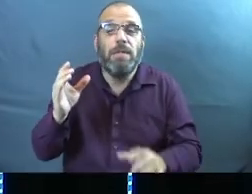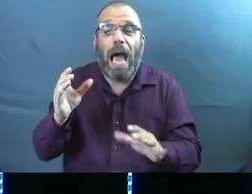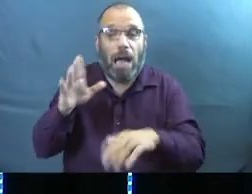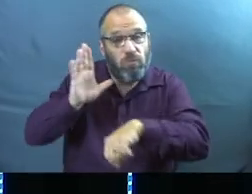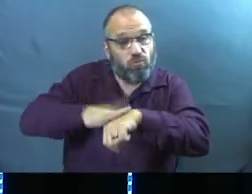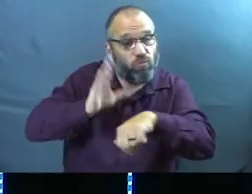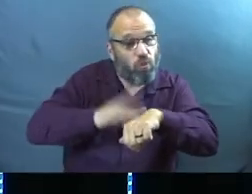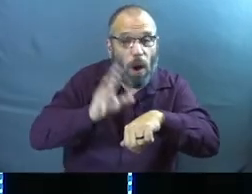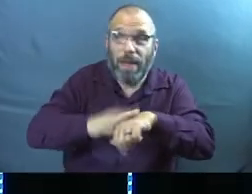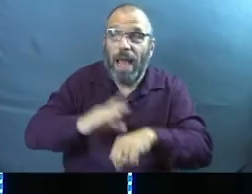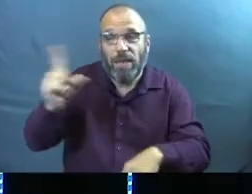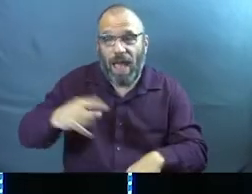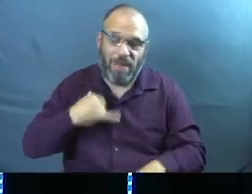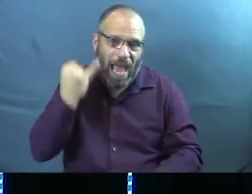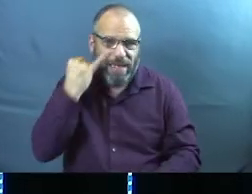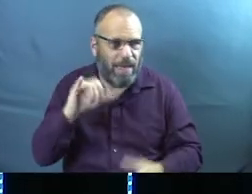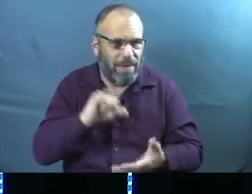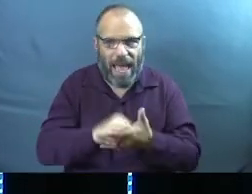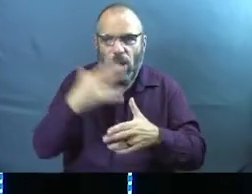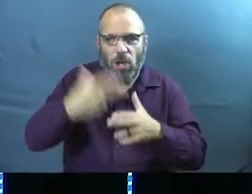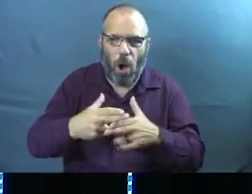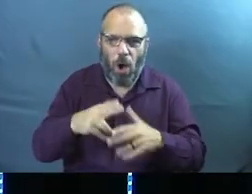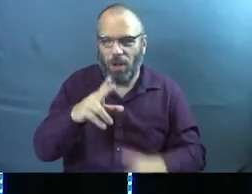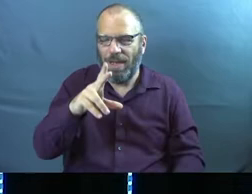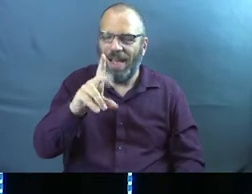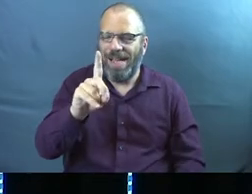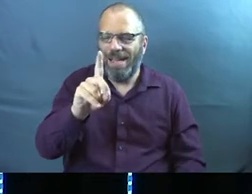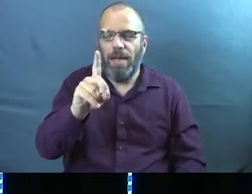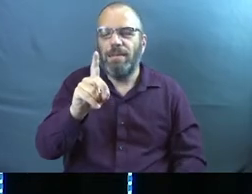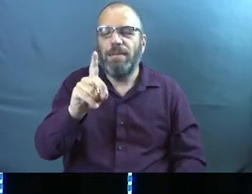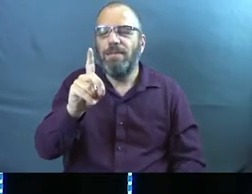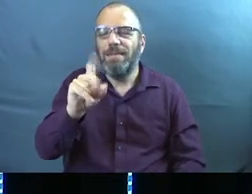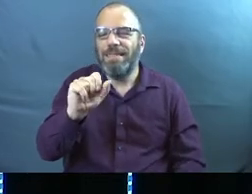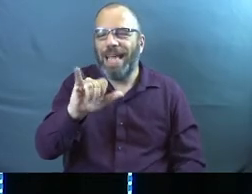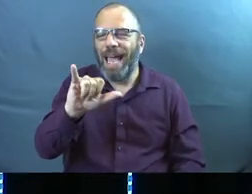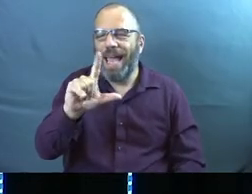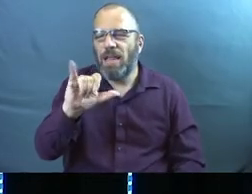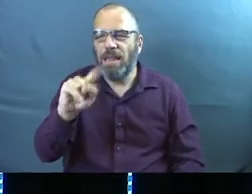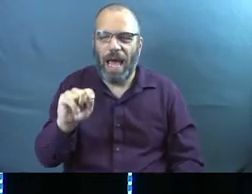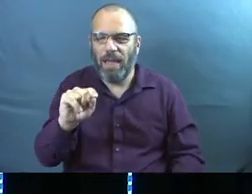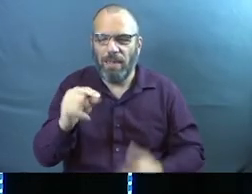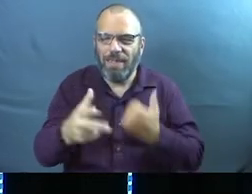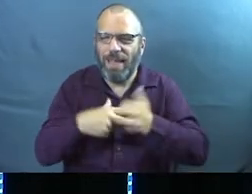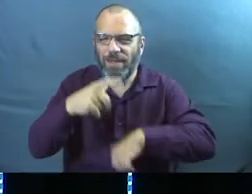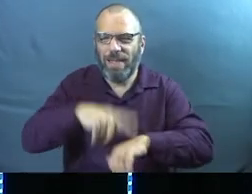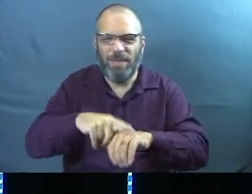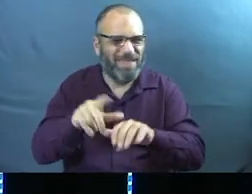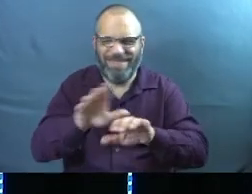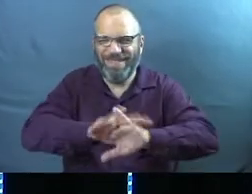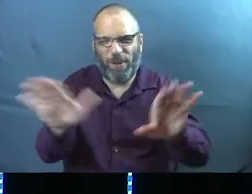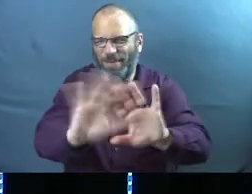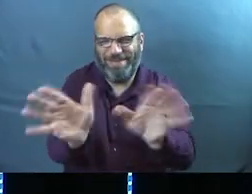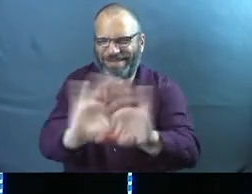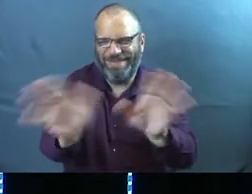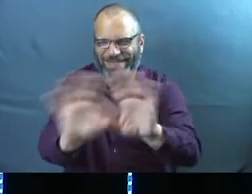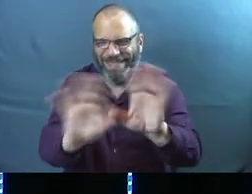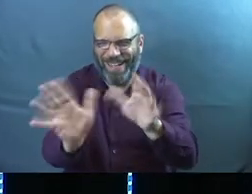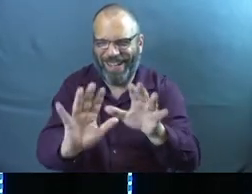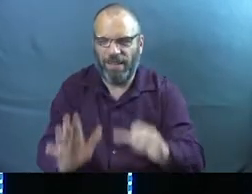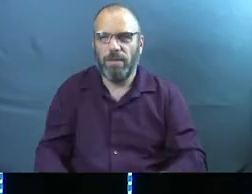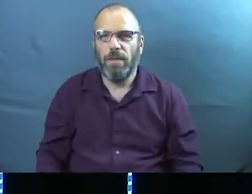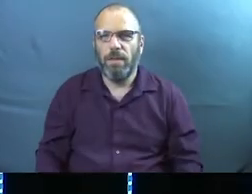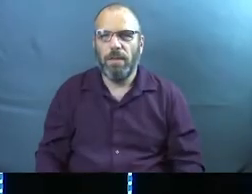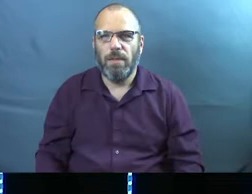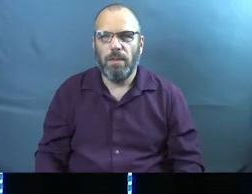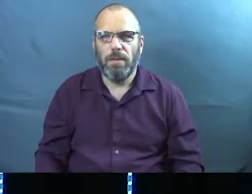just warning you, and they're going to have this idea for something called daylight savings time. Just don't do it. Oh, what